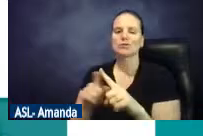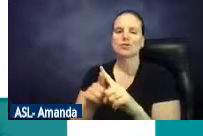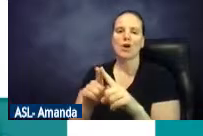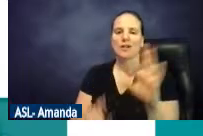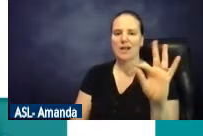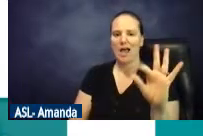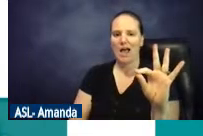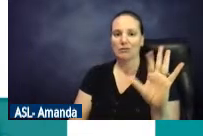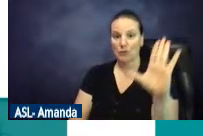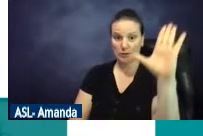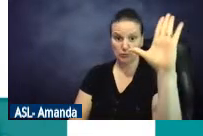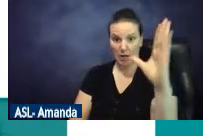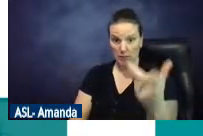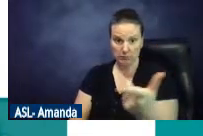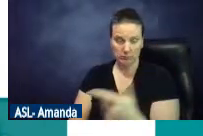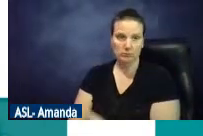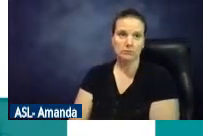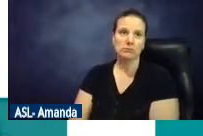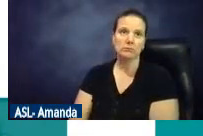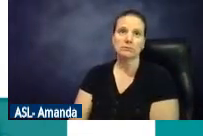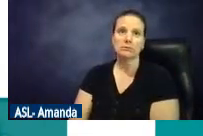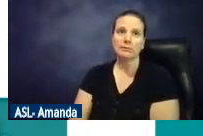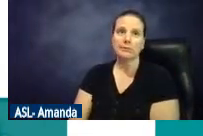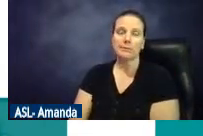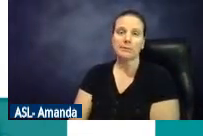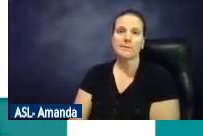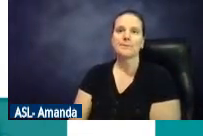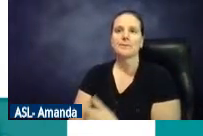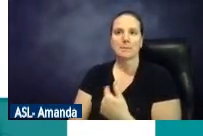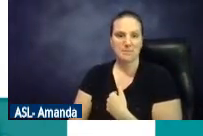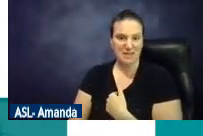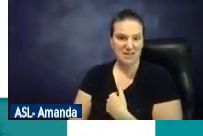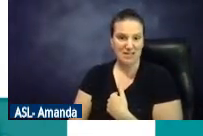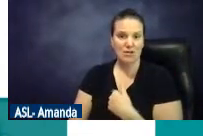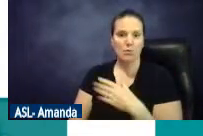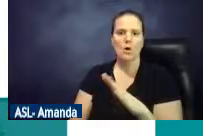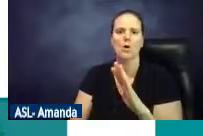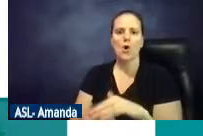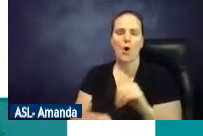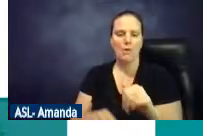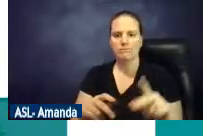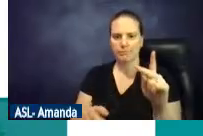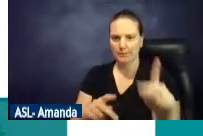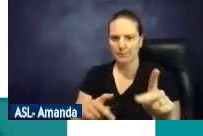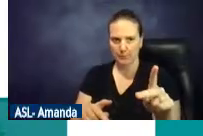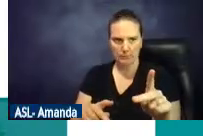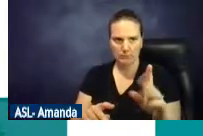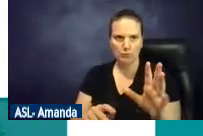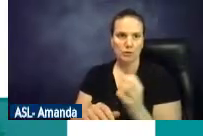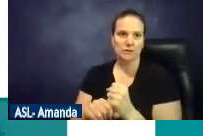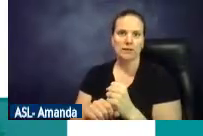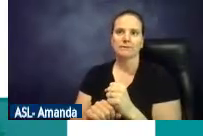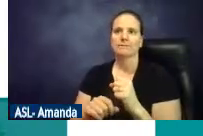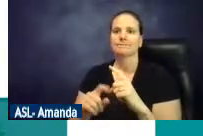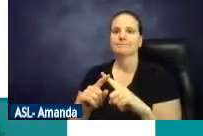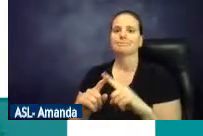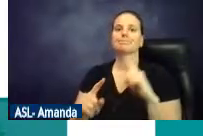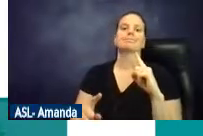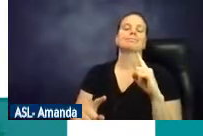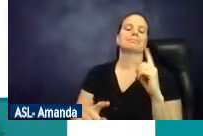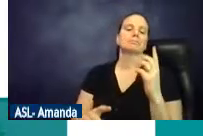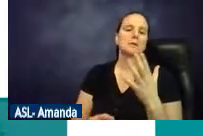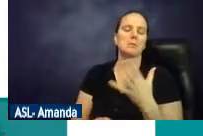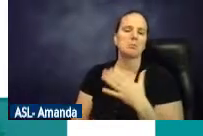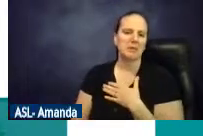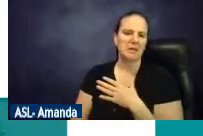*9 to raise your hand. The facilitator, me, will call on participants and you will receive an unmute request. Please